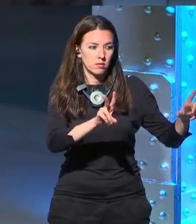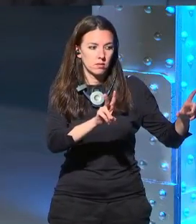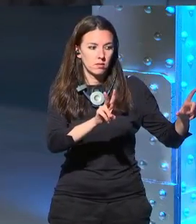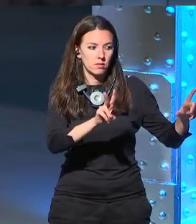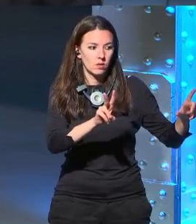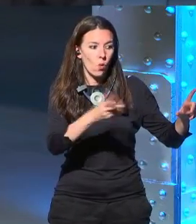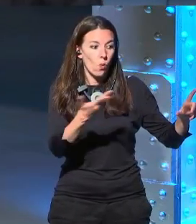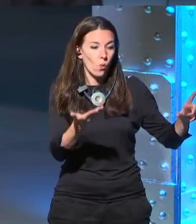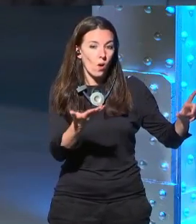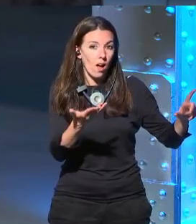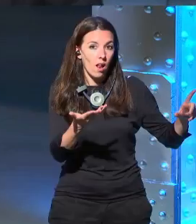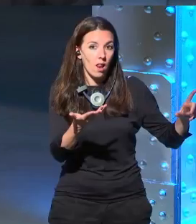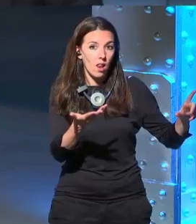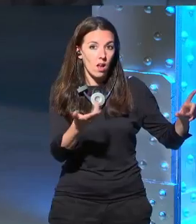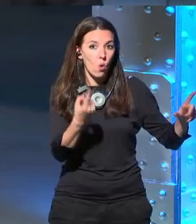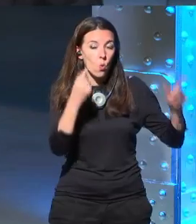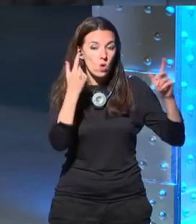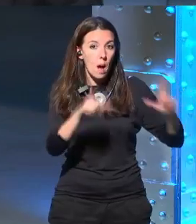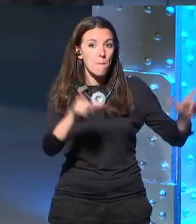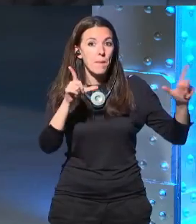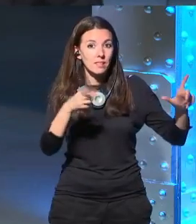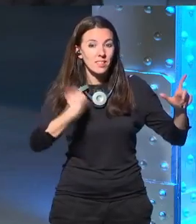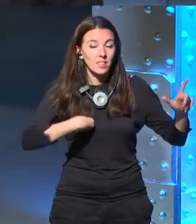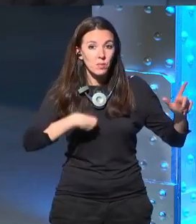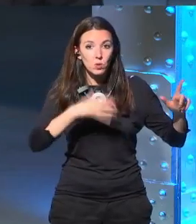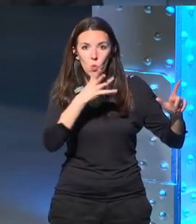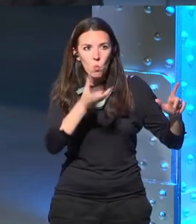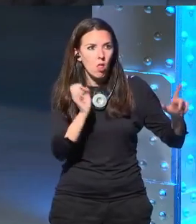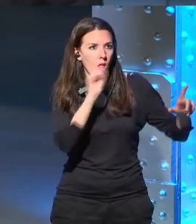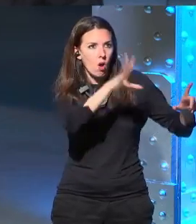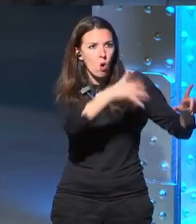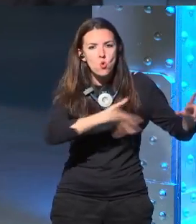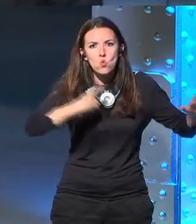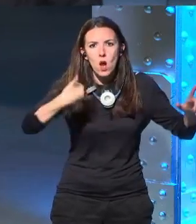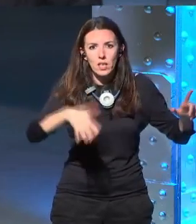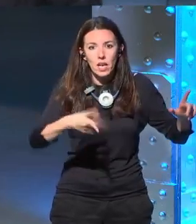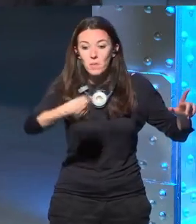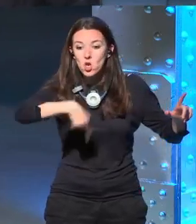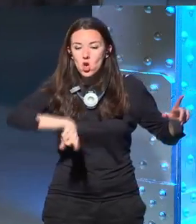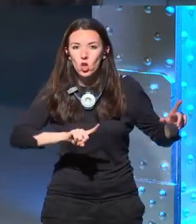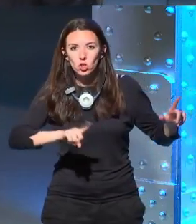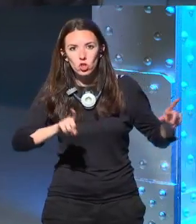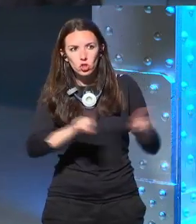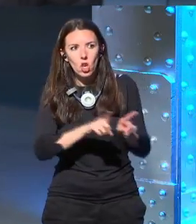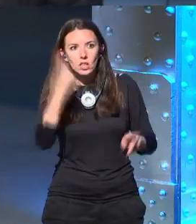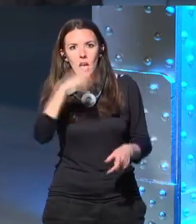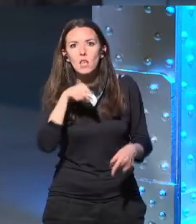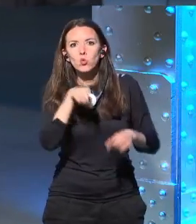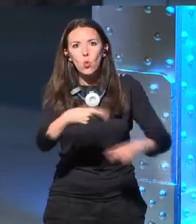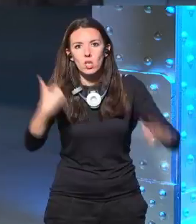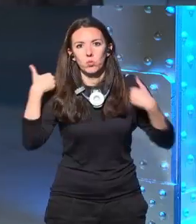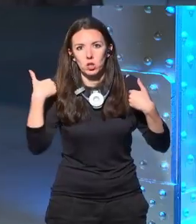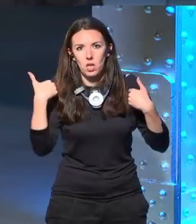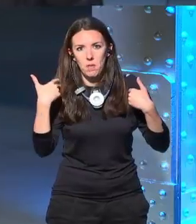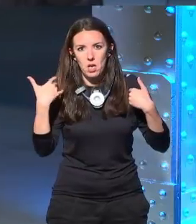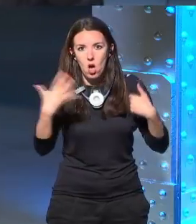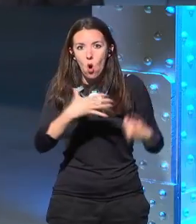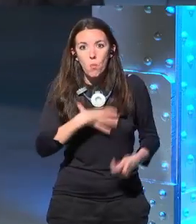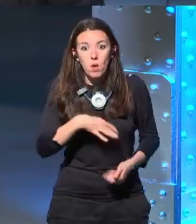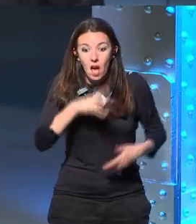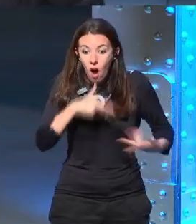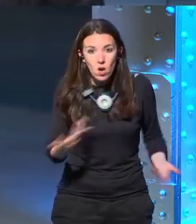you could say pretty much whatever you want, but you were held responsible for it. We don't have that now,